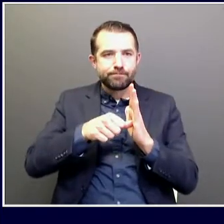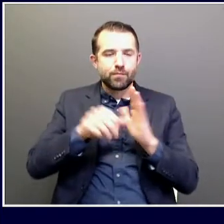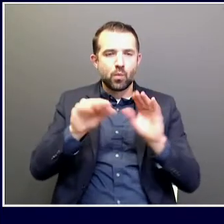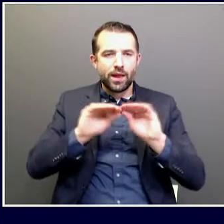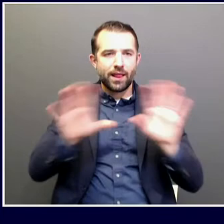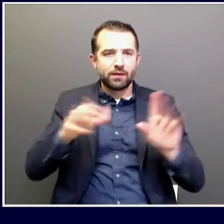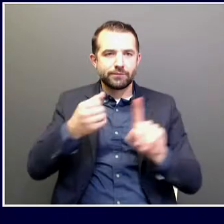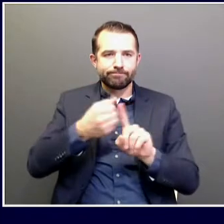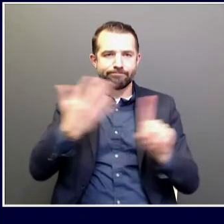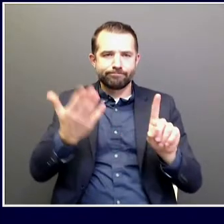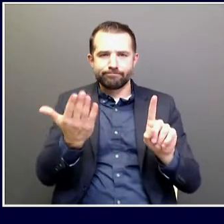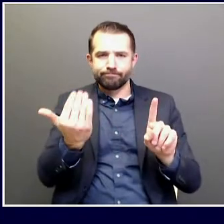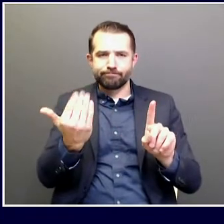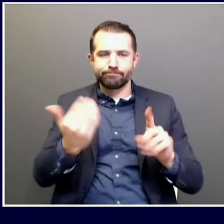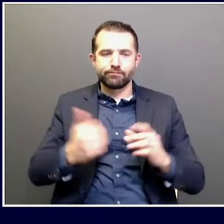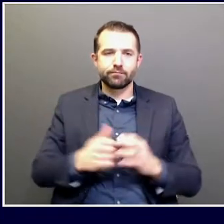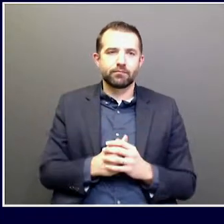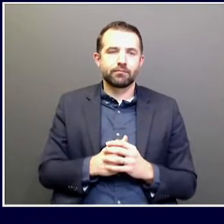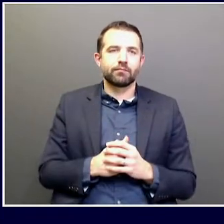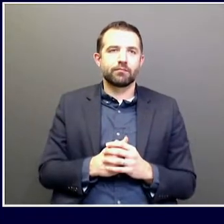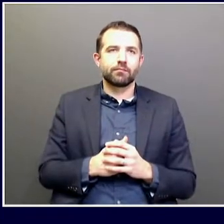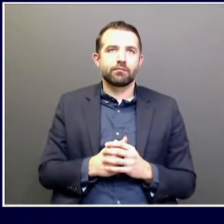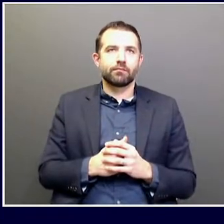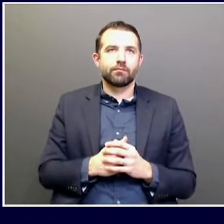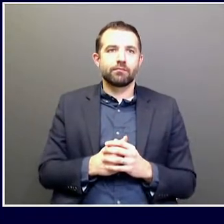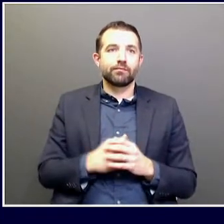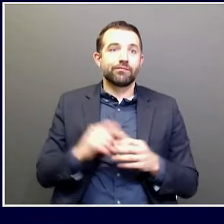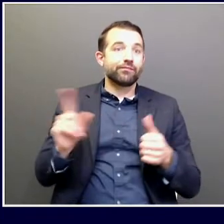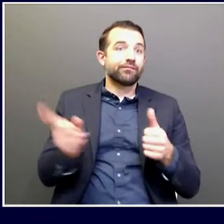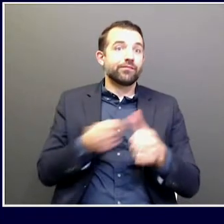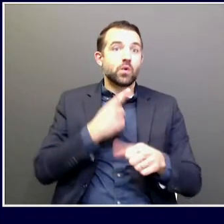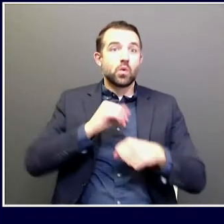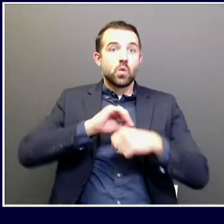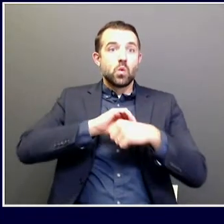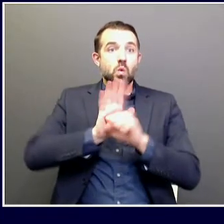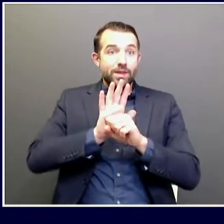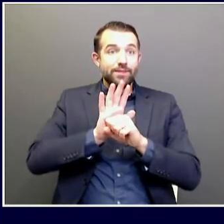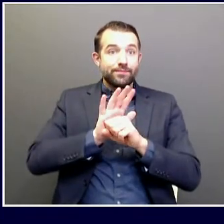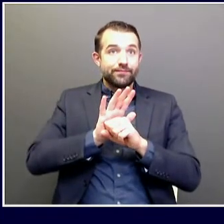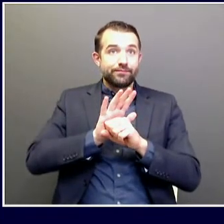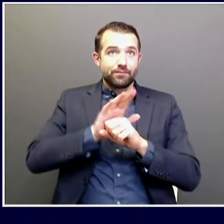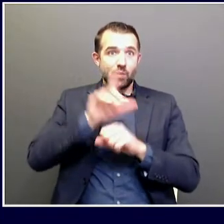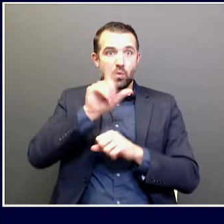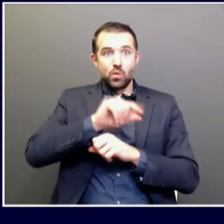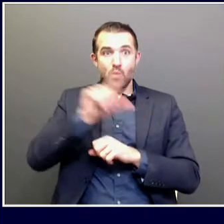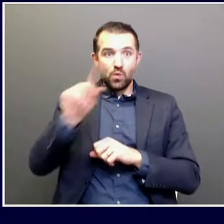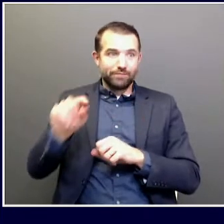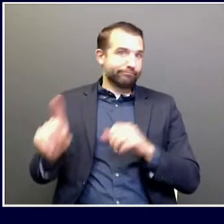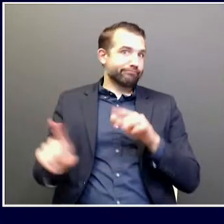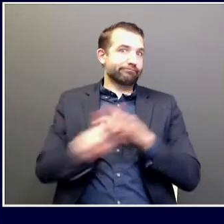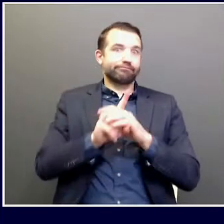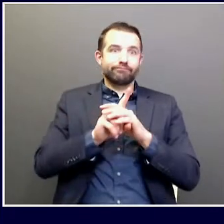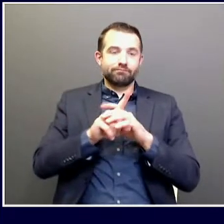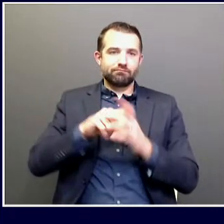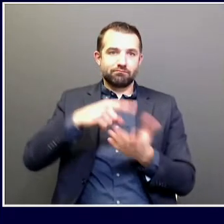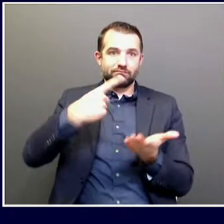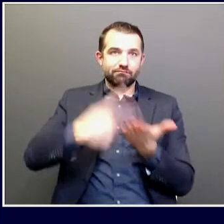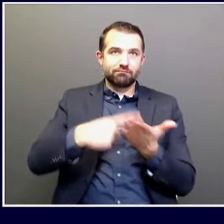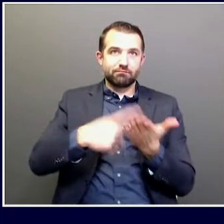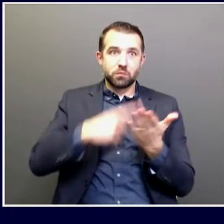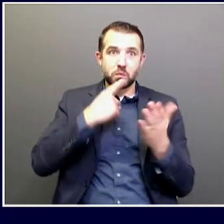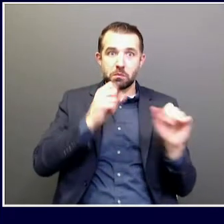pandemic, we talked about, or at least when we entered into it, we talked about having those sort of triage sites in large